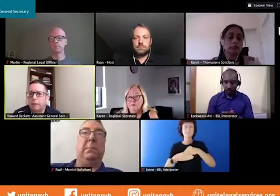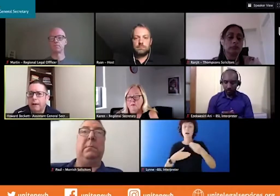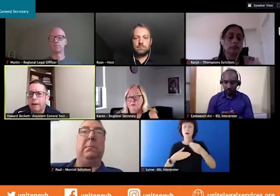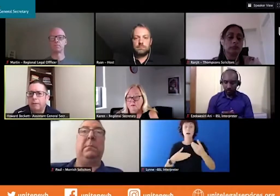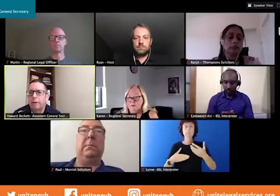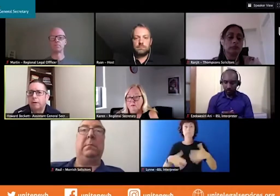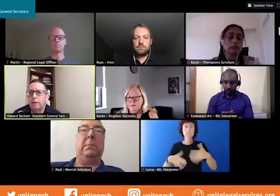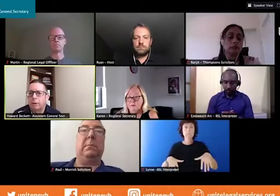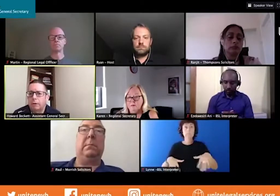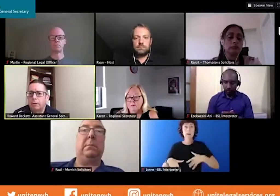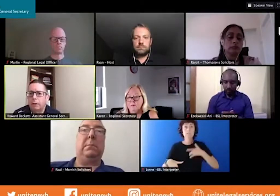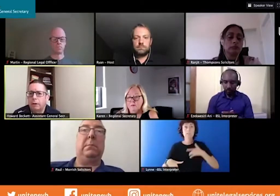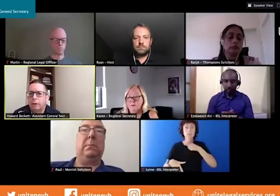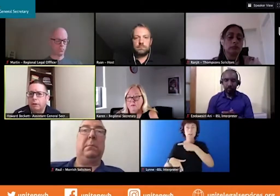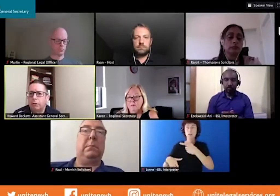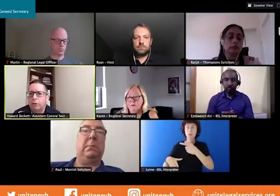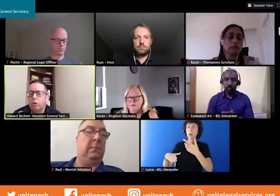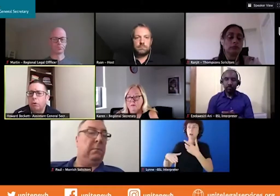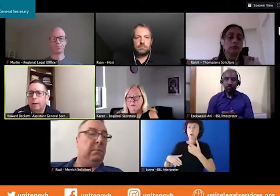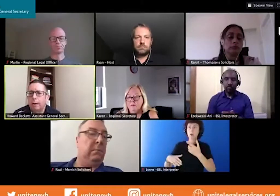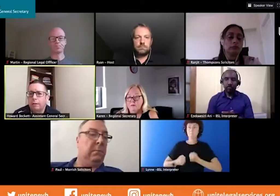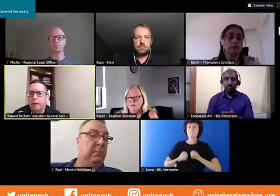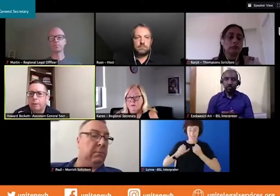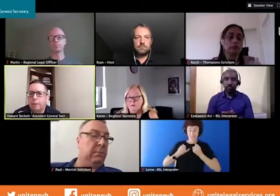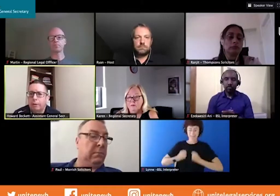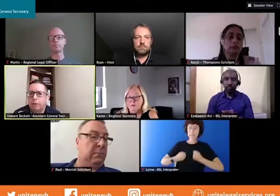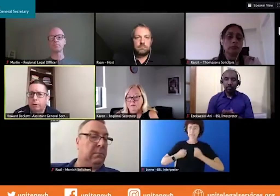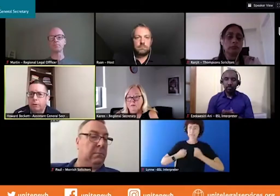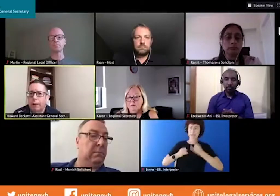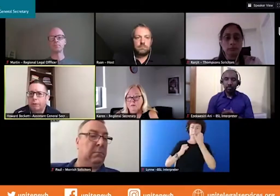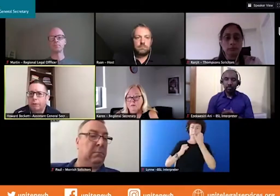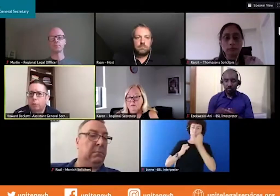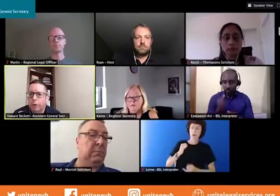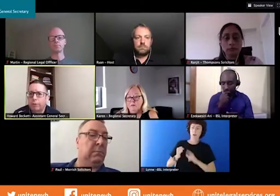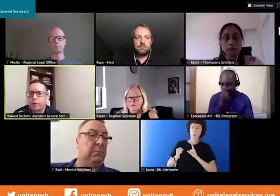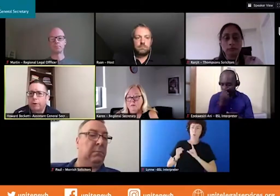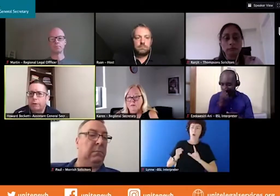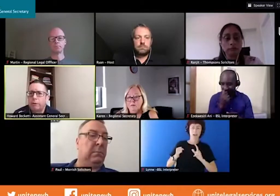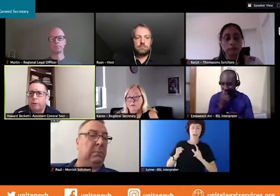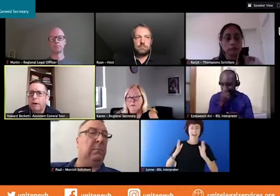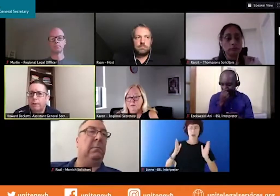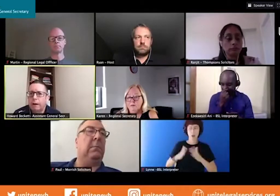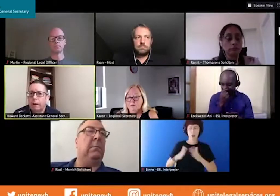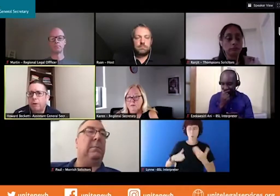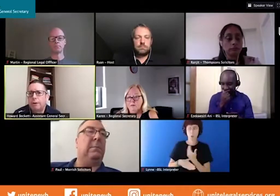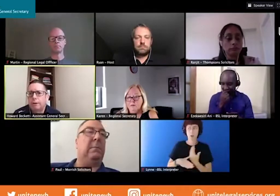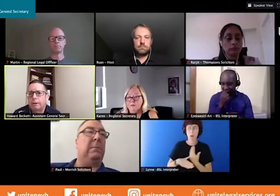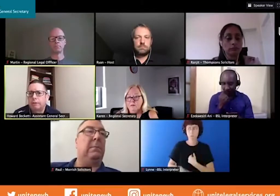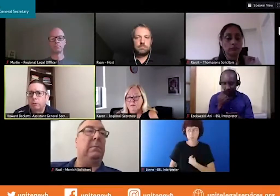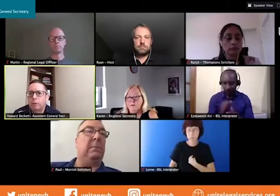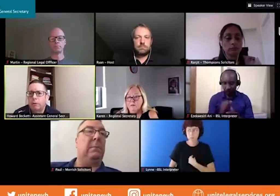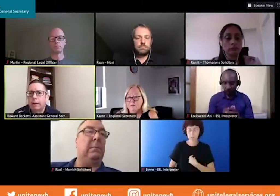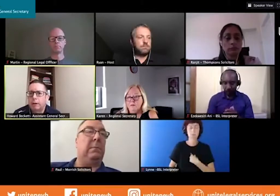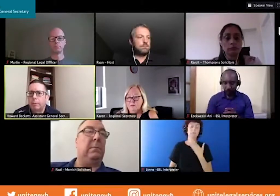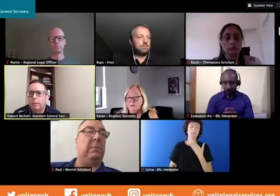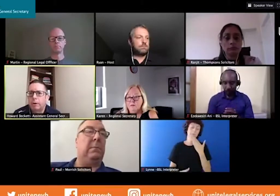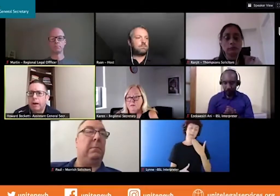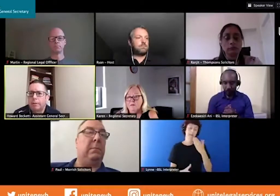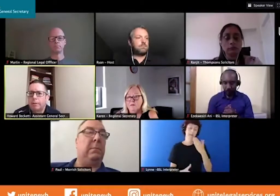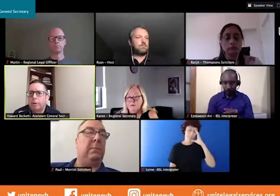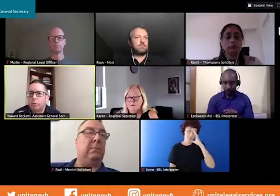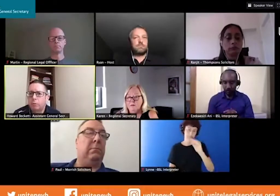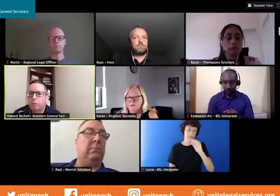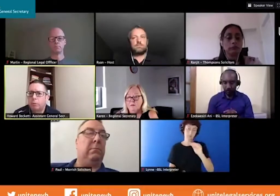pre-existing condition or placing them at risk of their health for whatever reasons, then contact us and we'll take it up on their behalf, because we don't want their